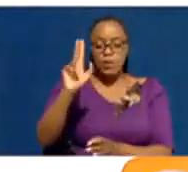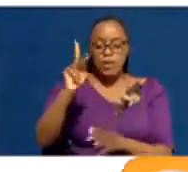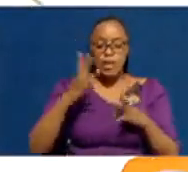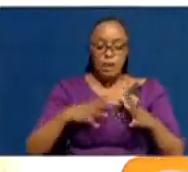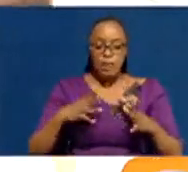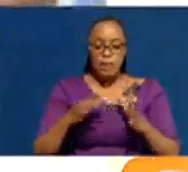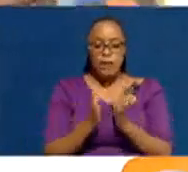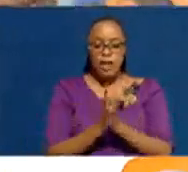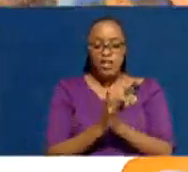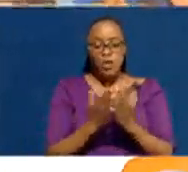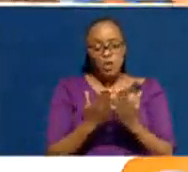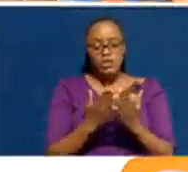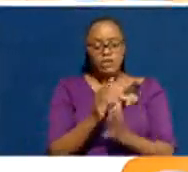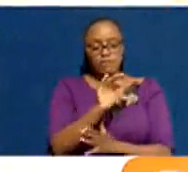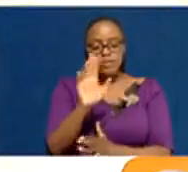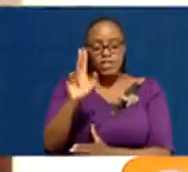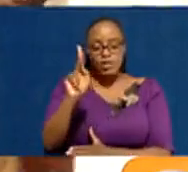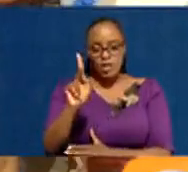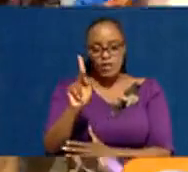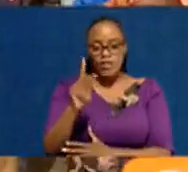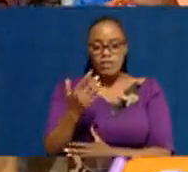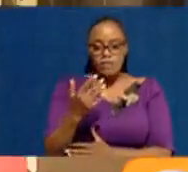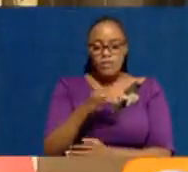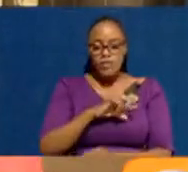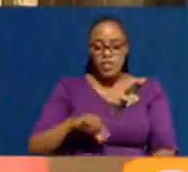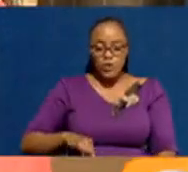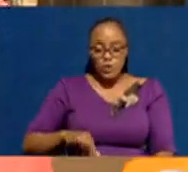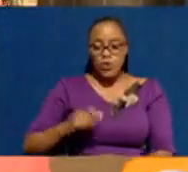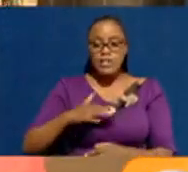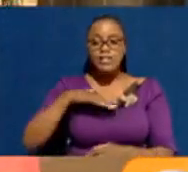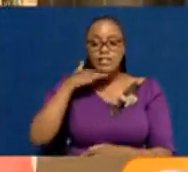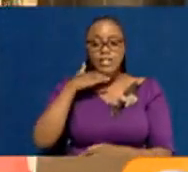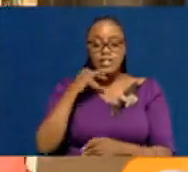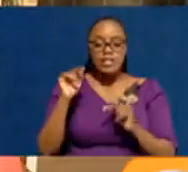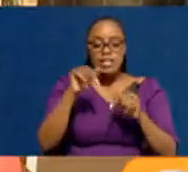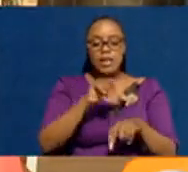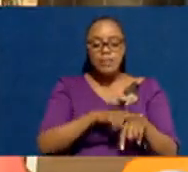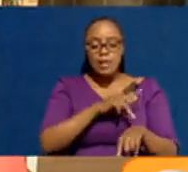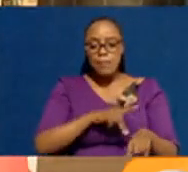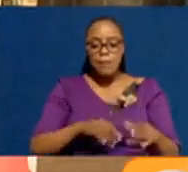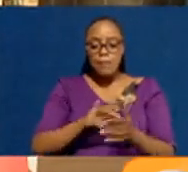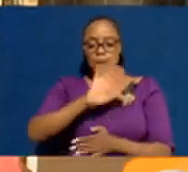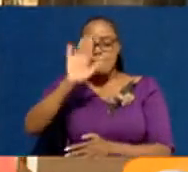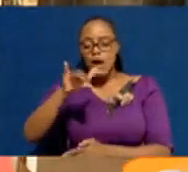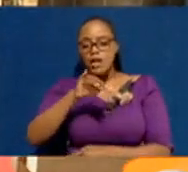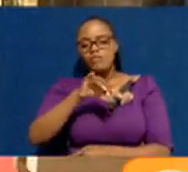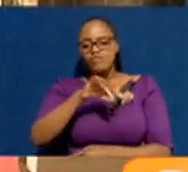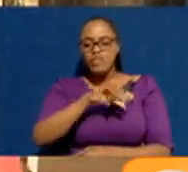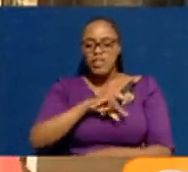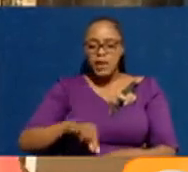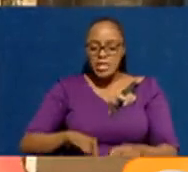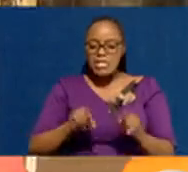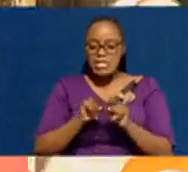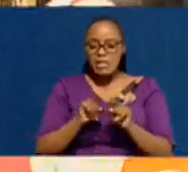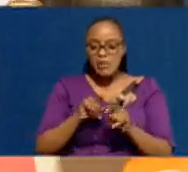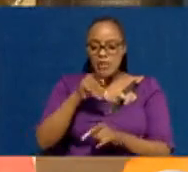and we're here to pass condolences to the people of the United Kingdom in the passing of the head of state. She came here a princess, went back home a queen, and received by wartime